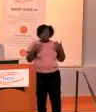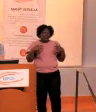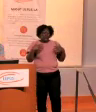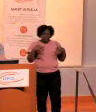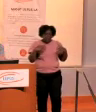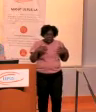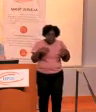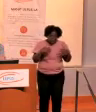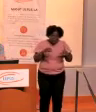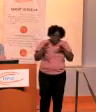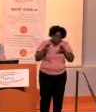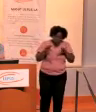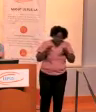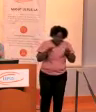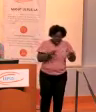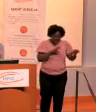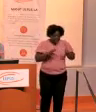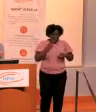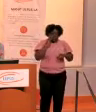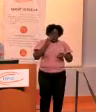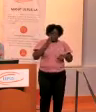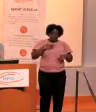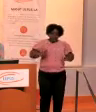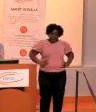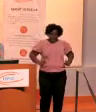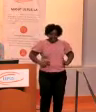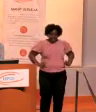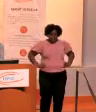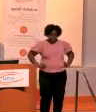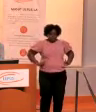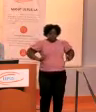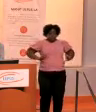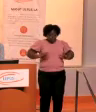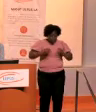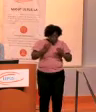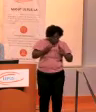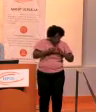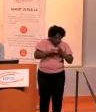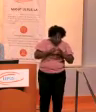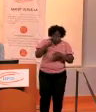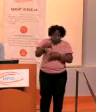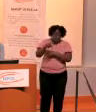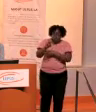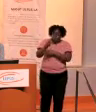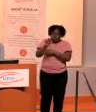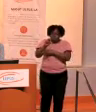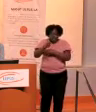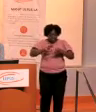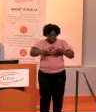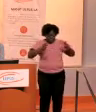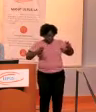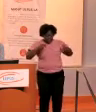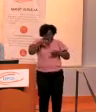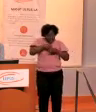active inflammation in your kidney, and this can be protein in the urine of more than 500 milligrams in a